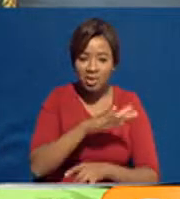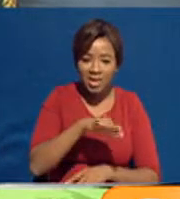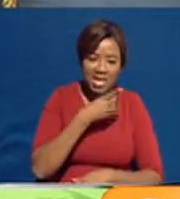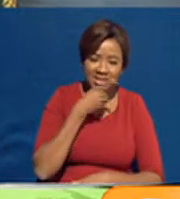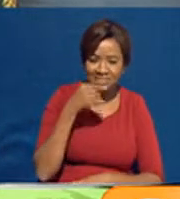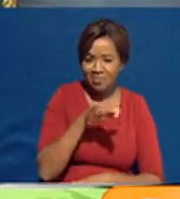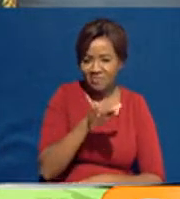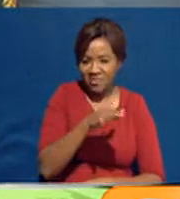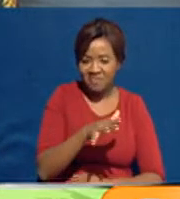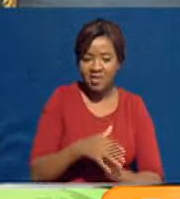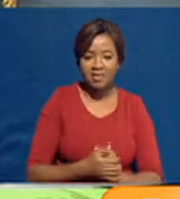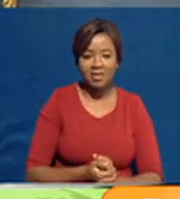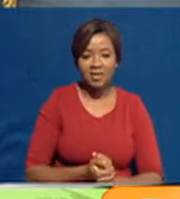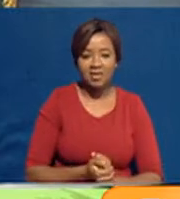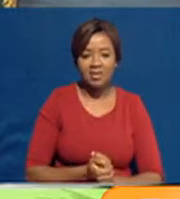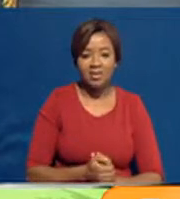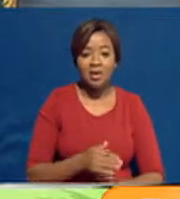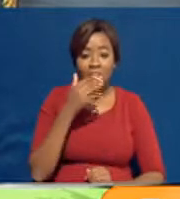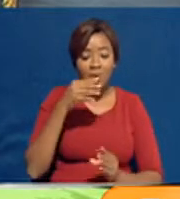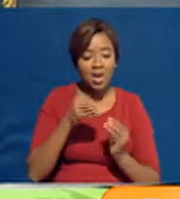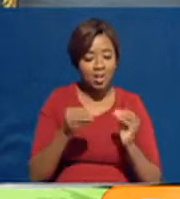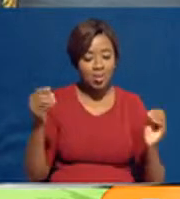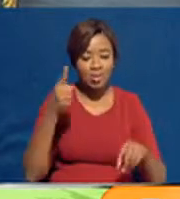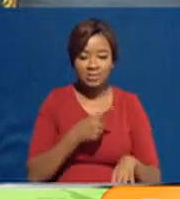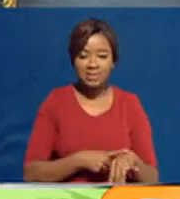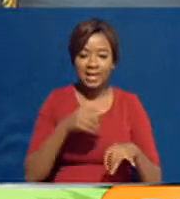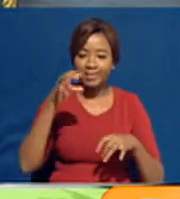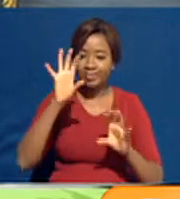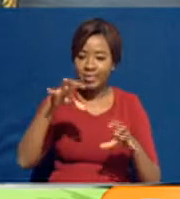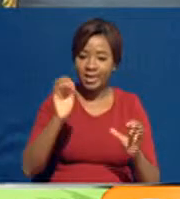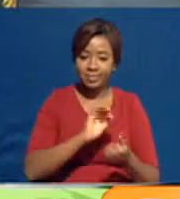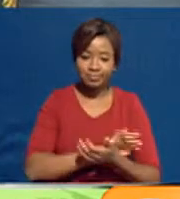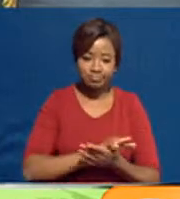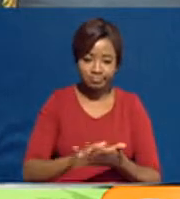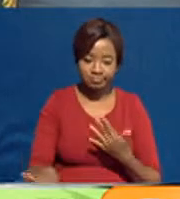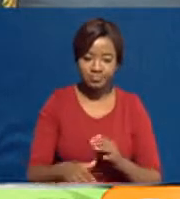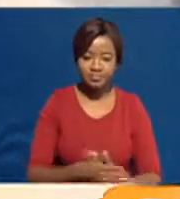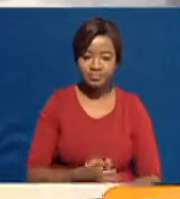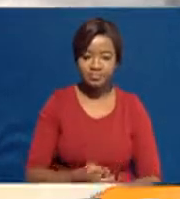drought in the country. Stephen Latour has more details.